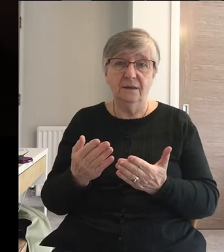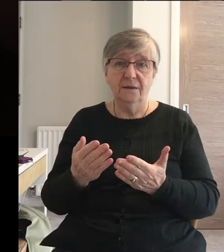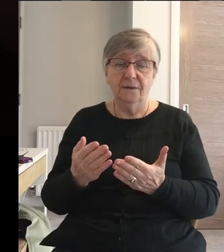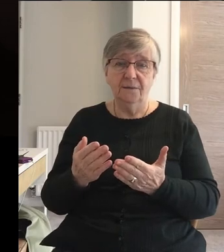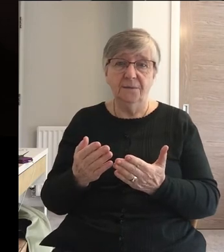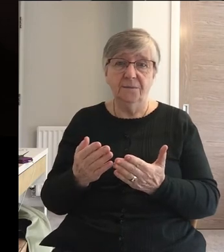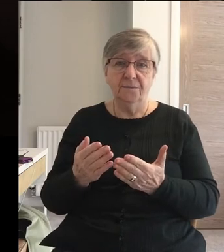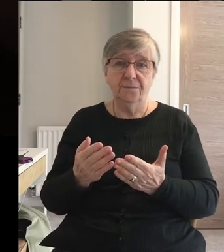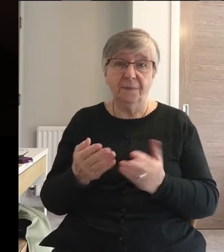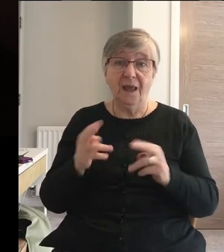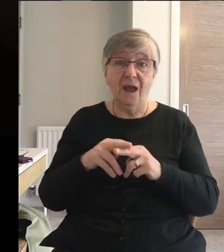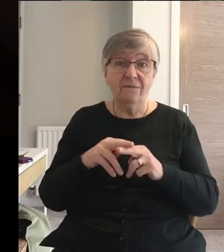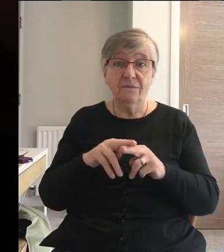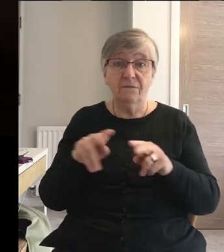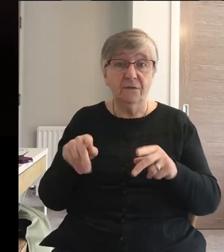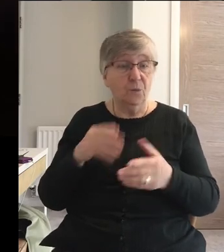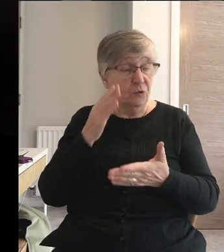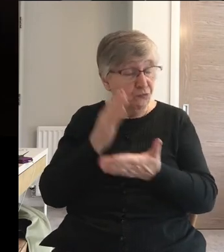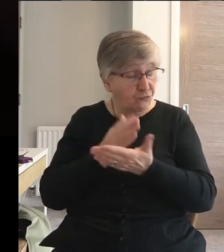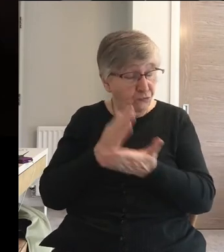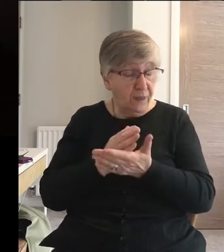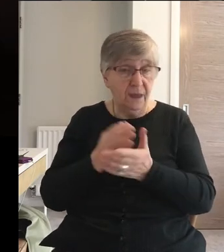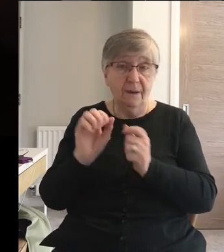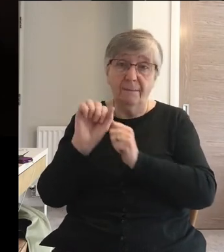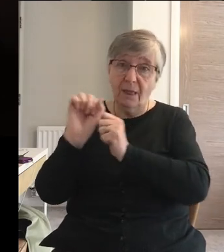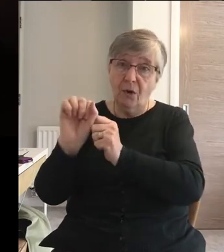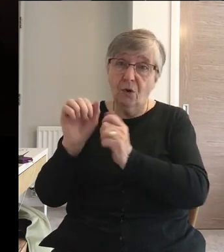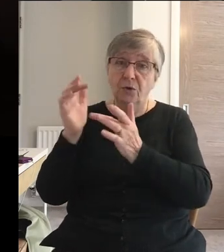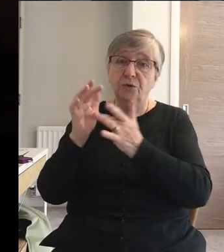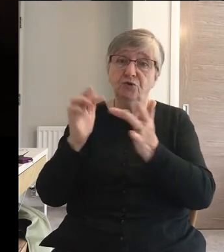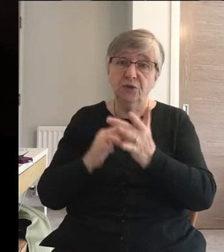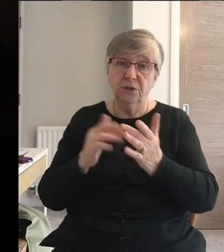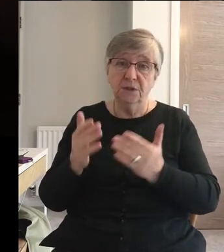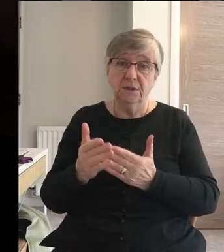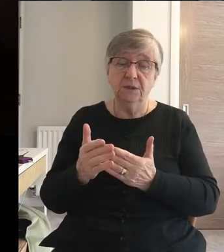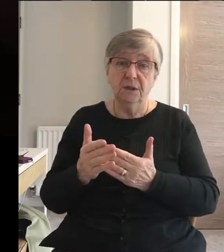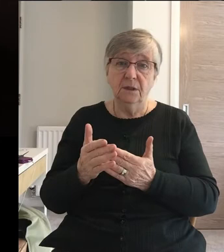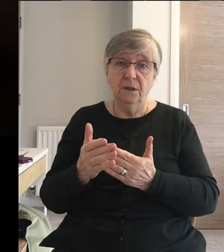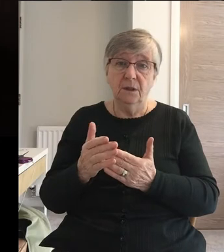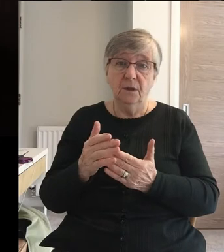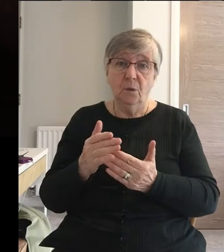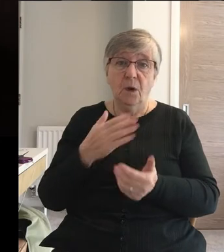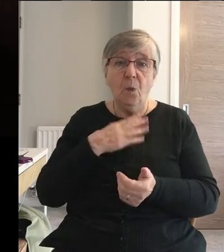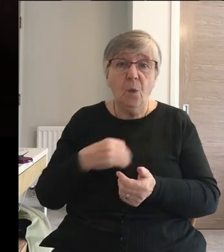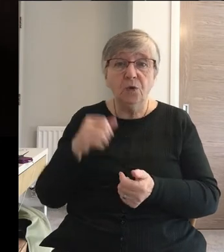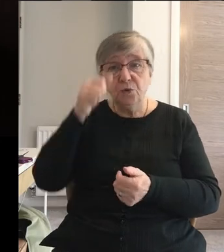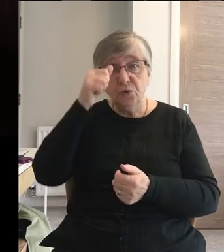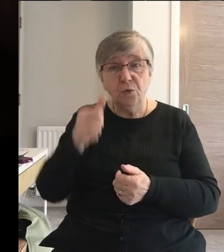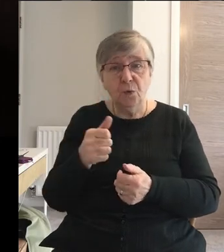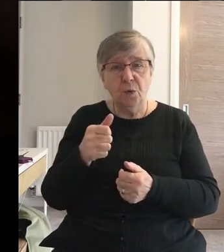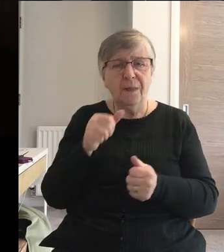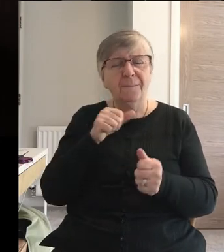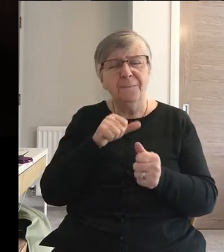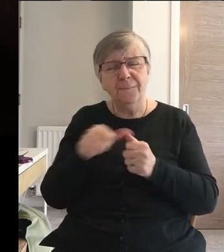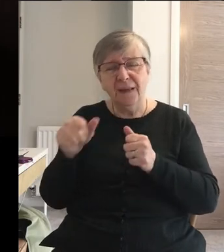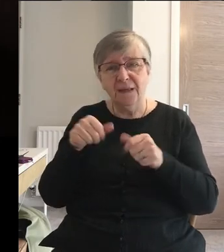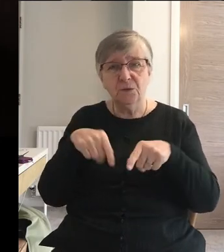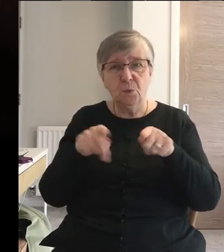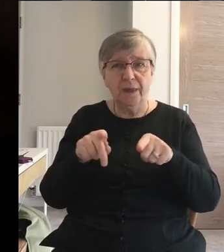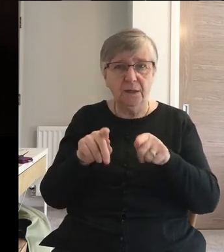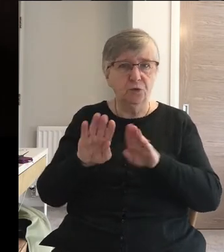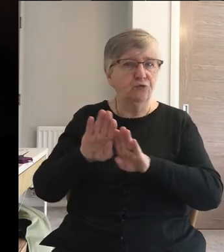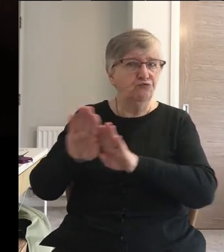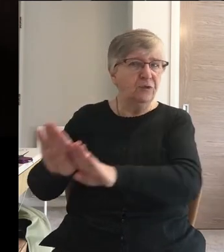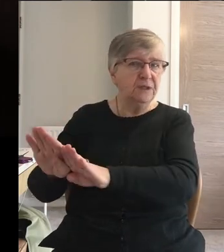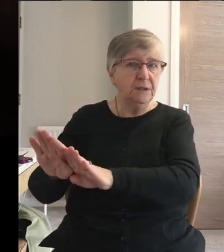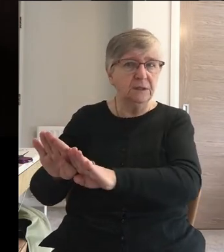And if we truly are Christ's, then we will want to know how best we can resist